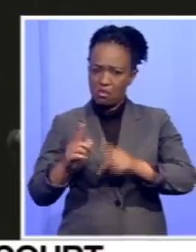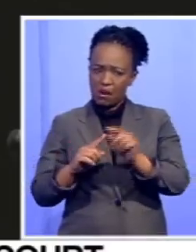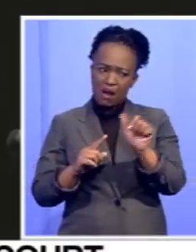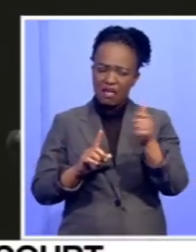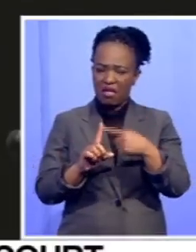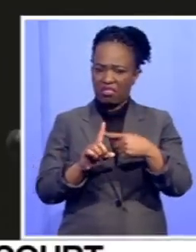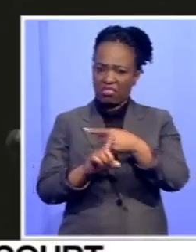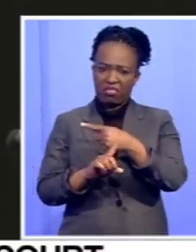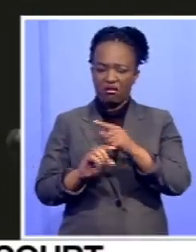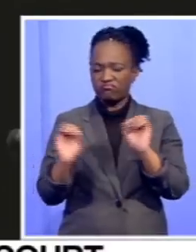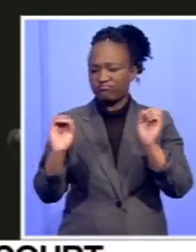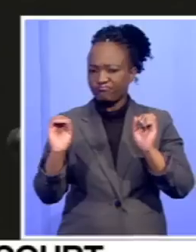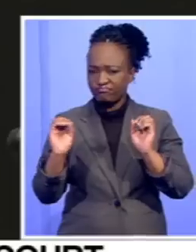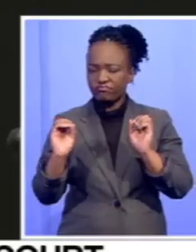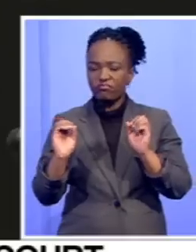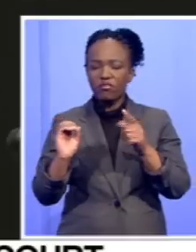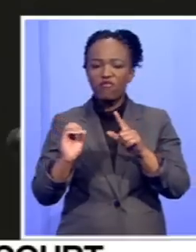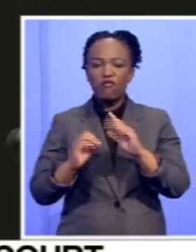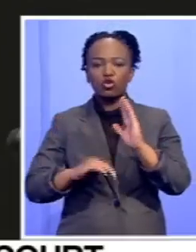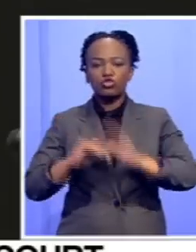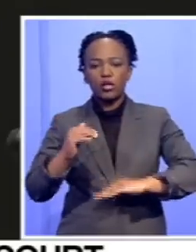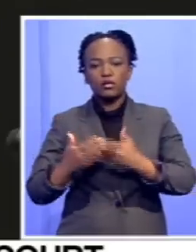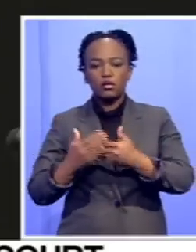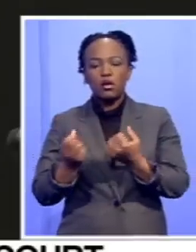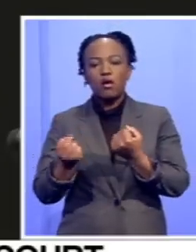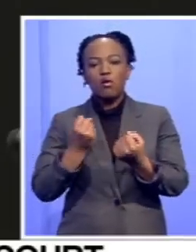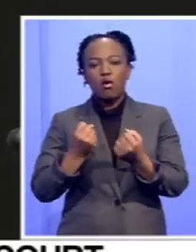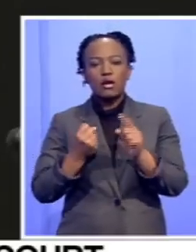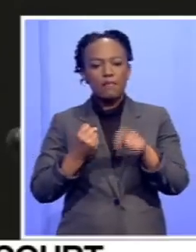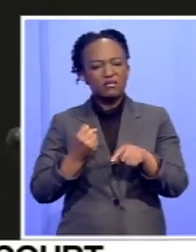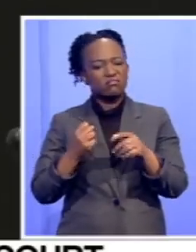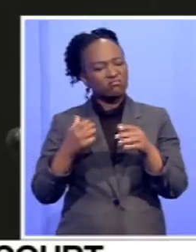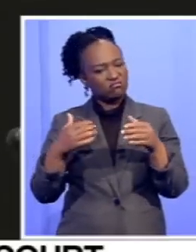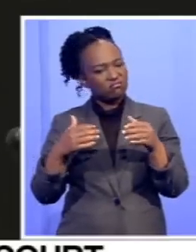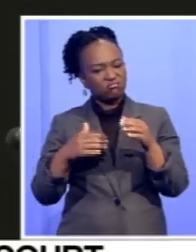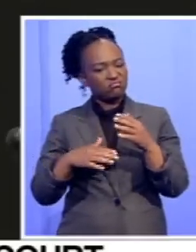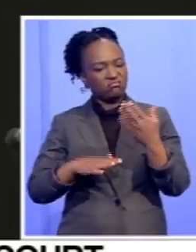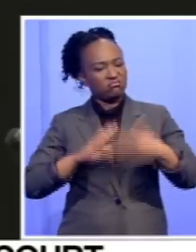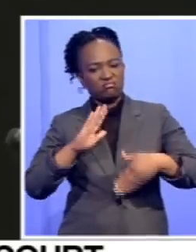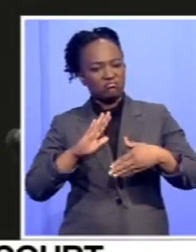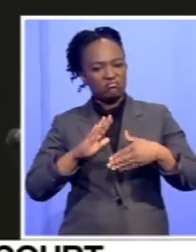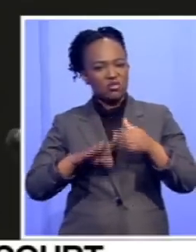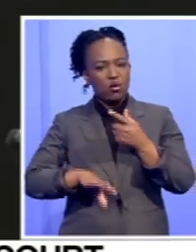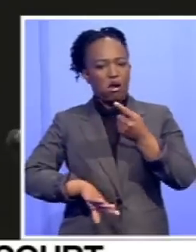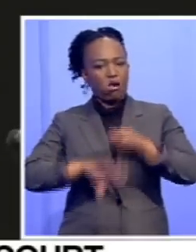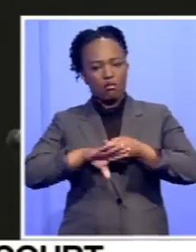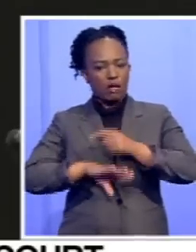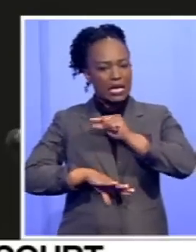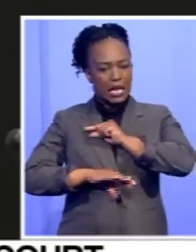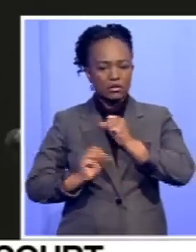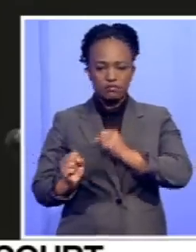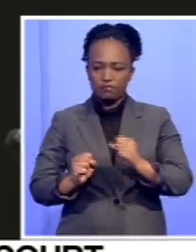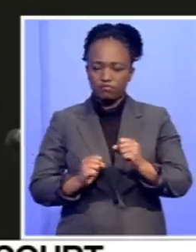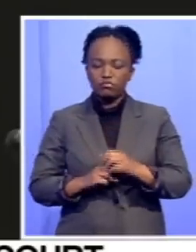be convicted on the charge, so this court is entitled to discharge the accused and return a verdict of not guilty.